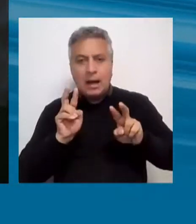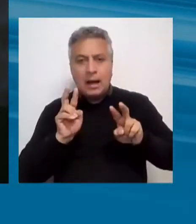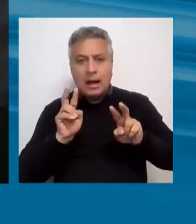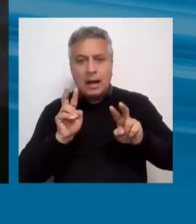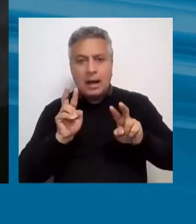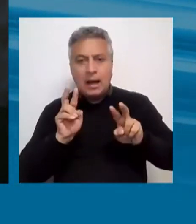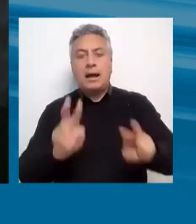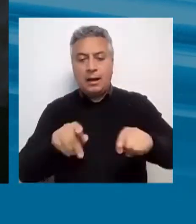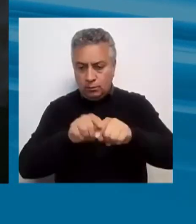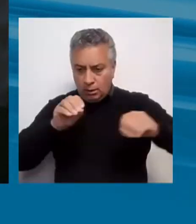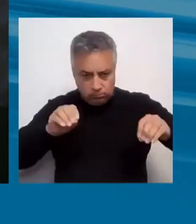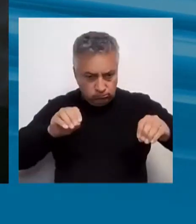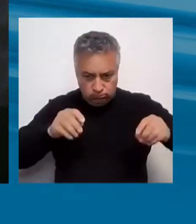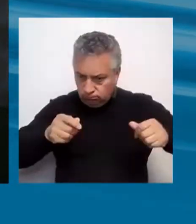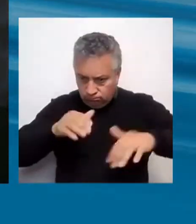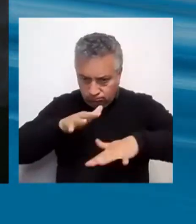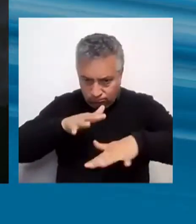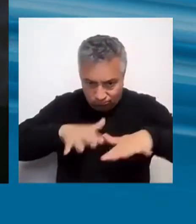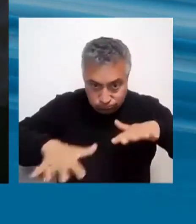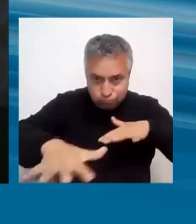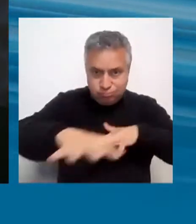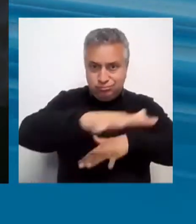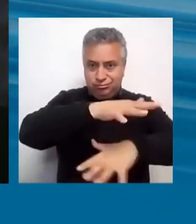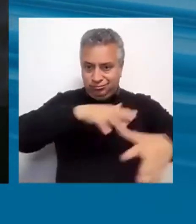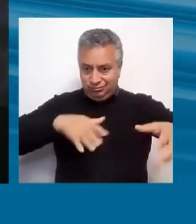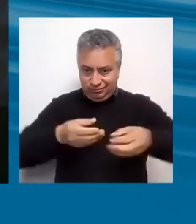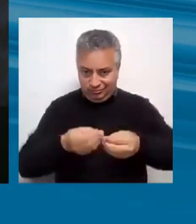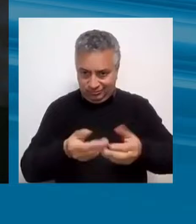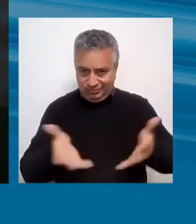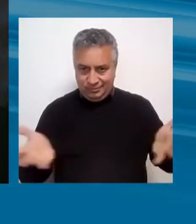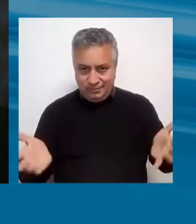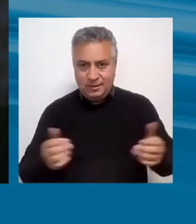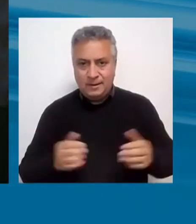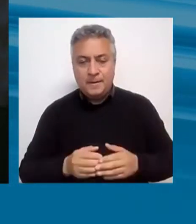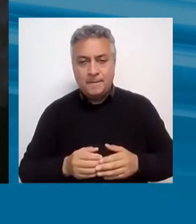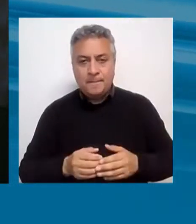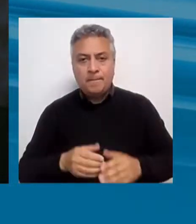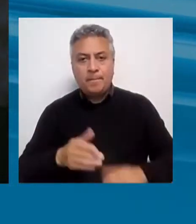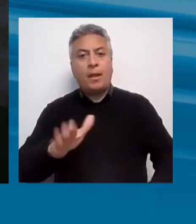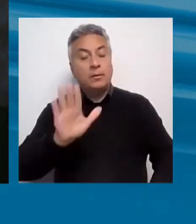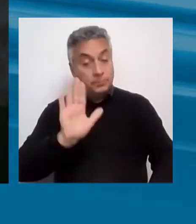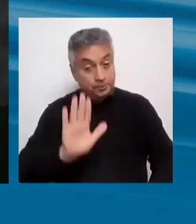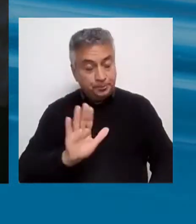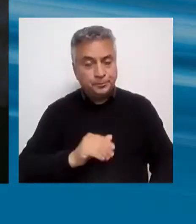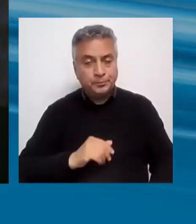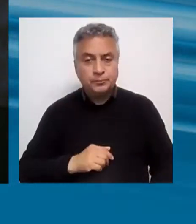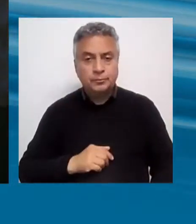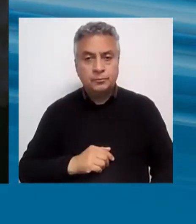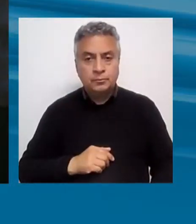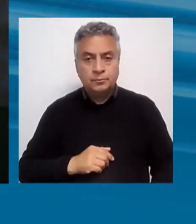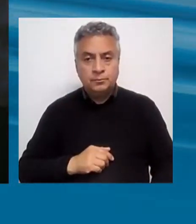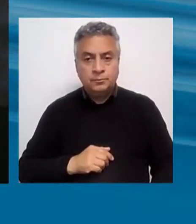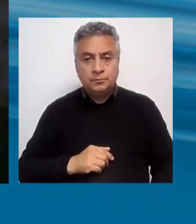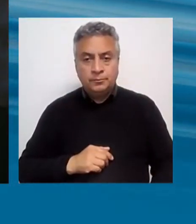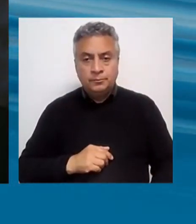the payback of taxes or the redistribution of wealth.